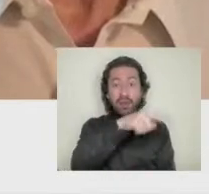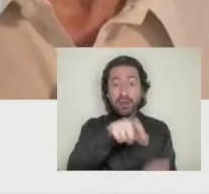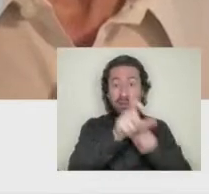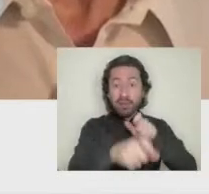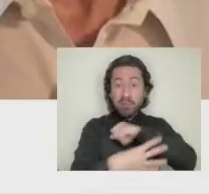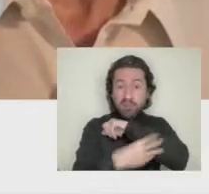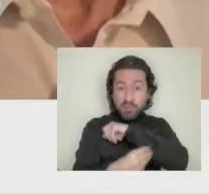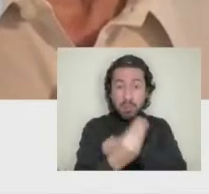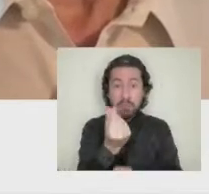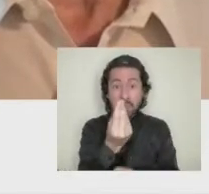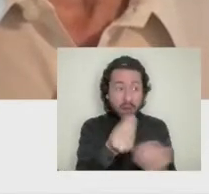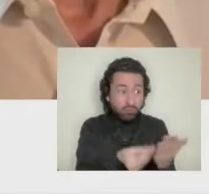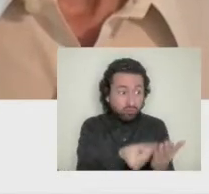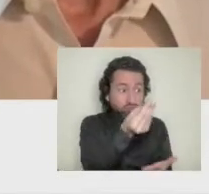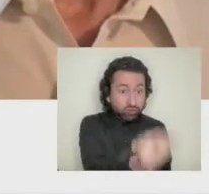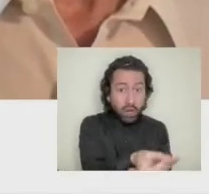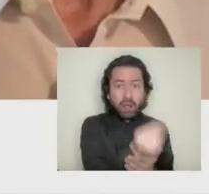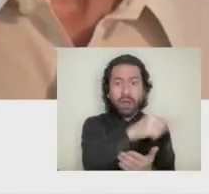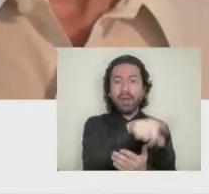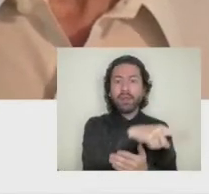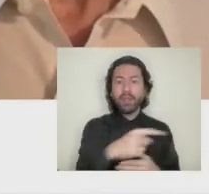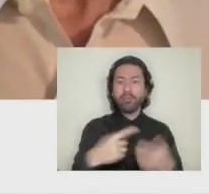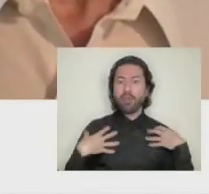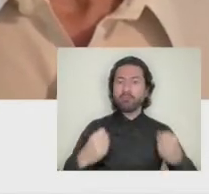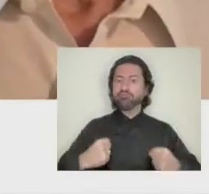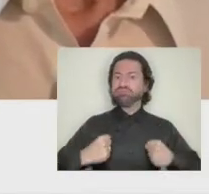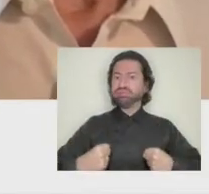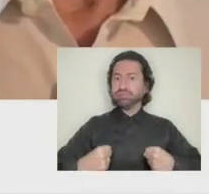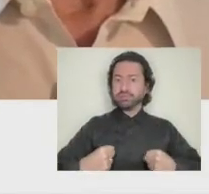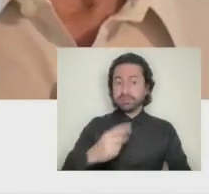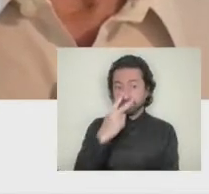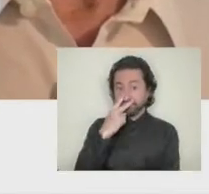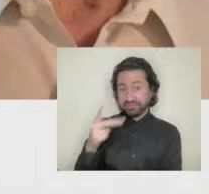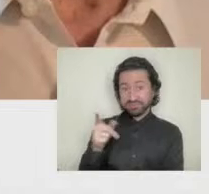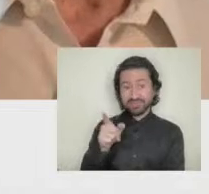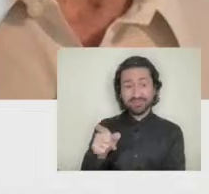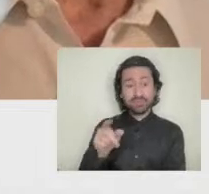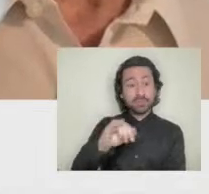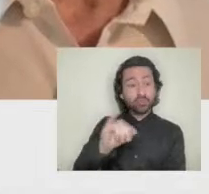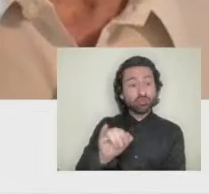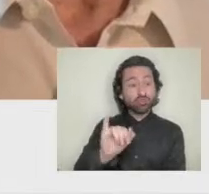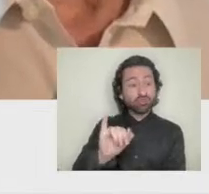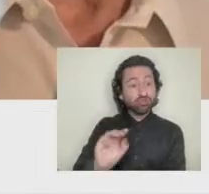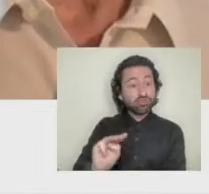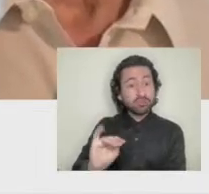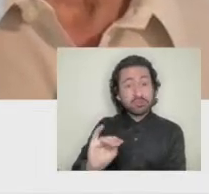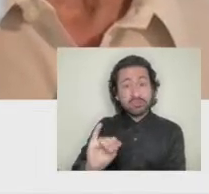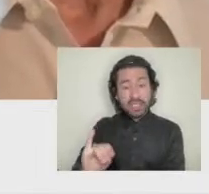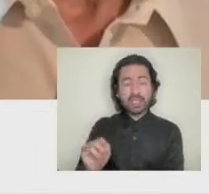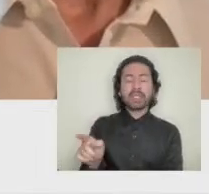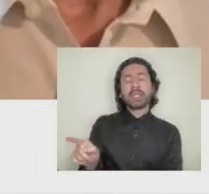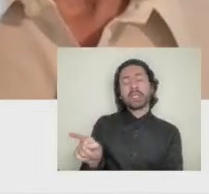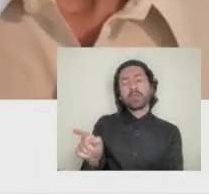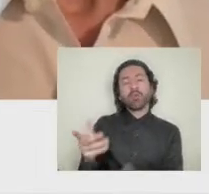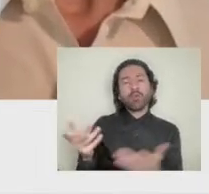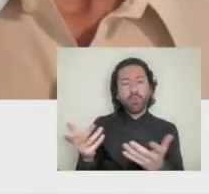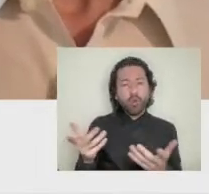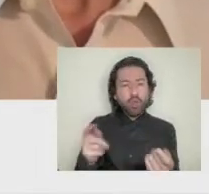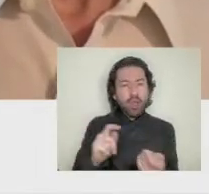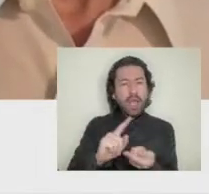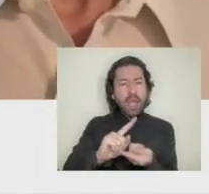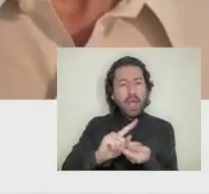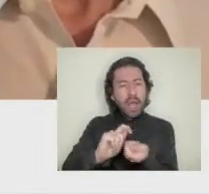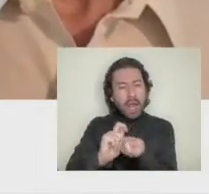coefficient of income inequality and the change, these data come from ECLAC,